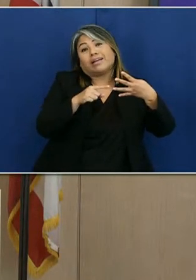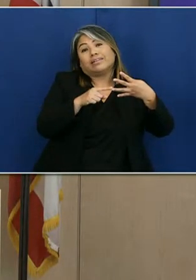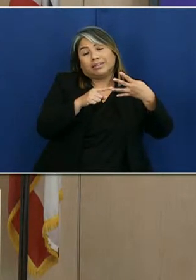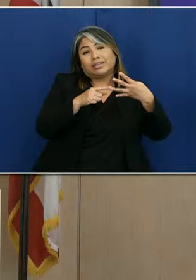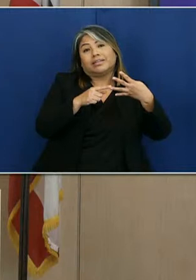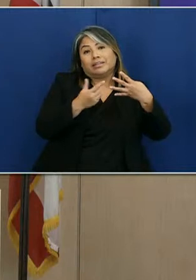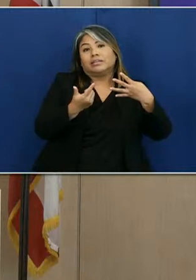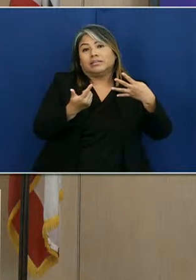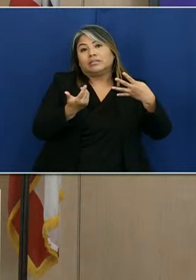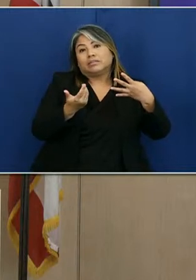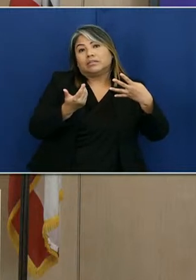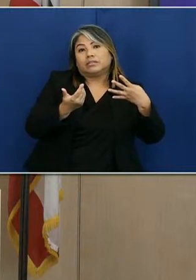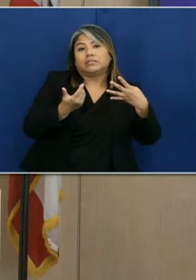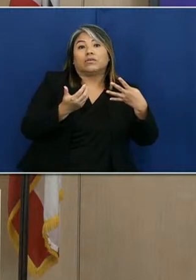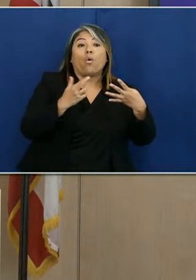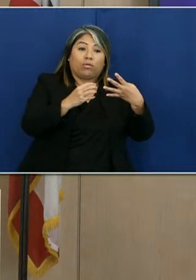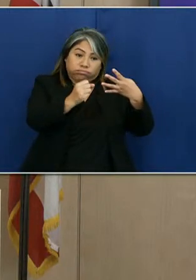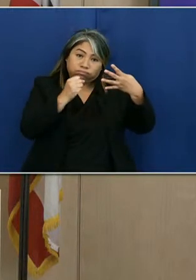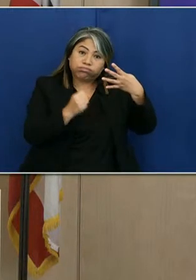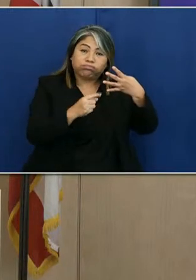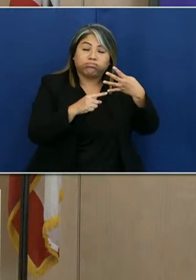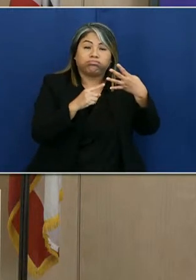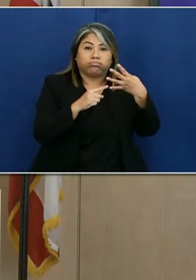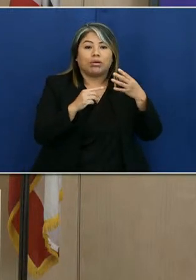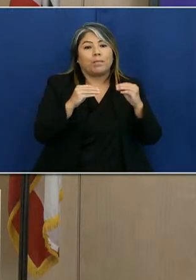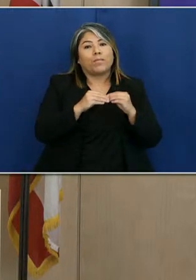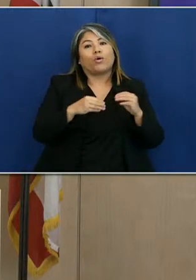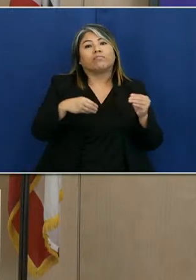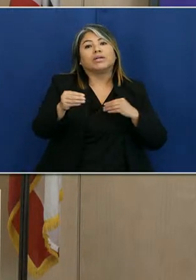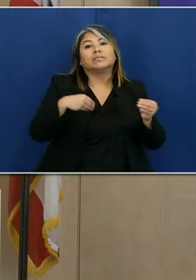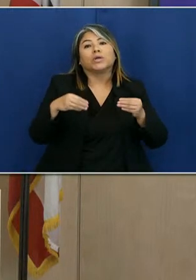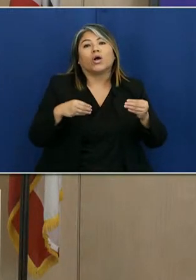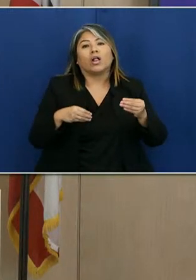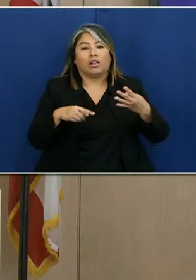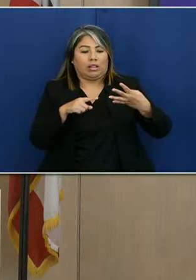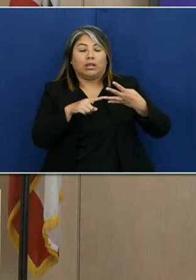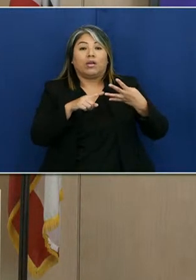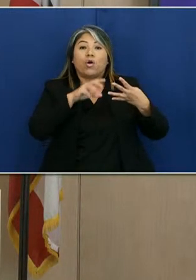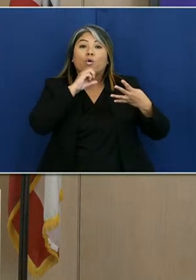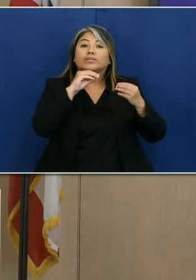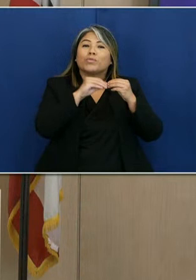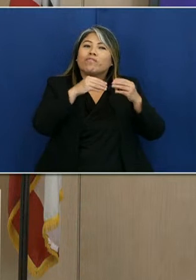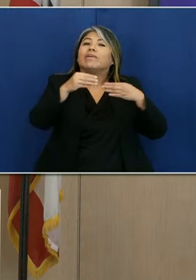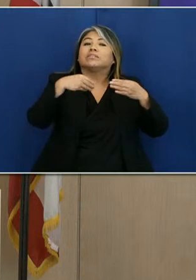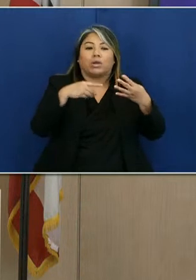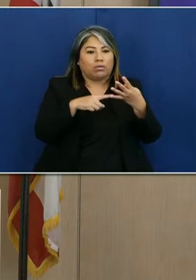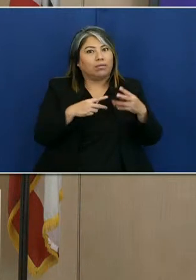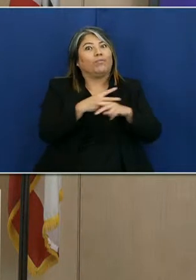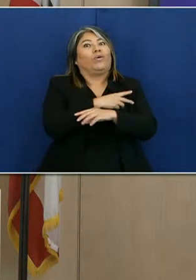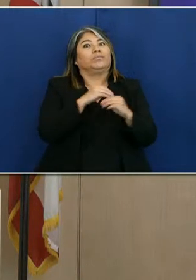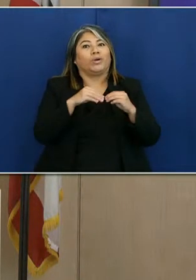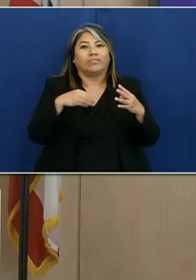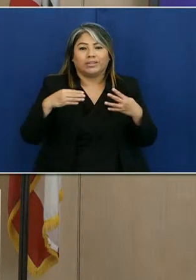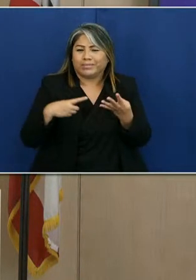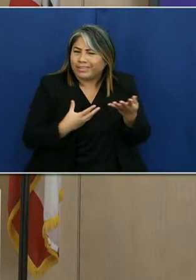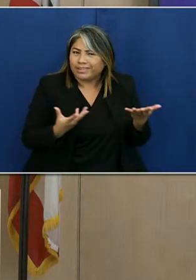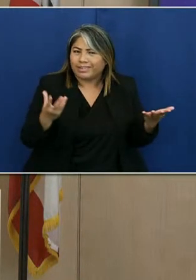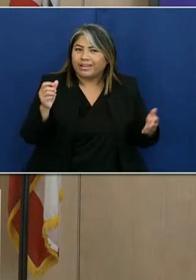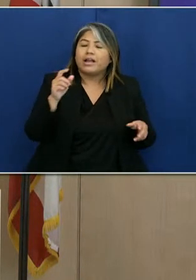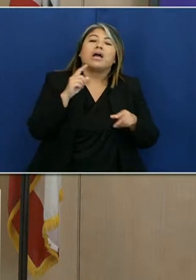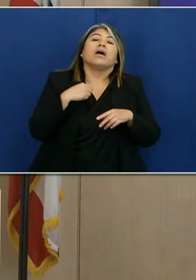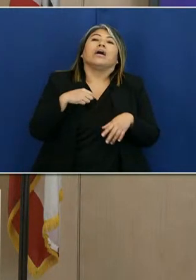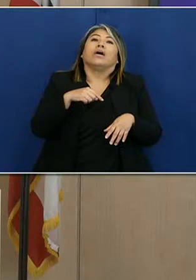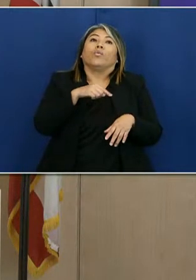advance to a lower or less restrictive tier, the orange tier. We are testing, and that is certainly